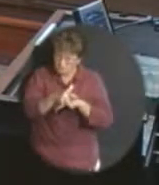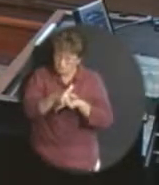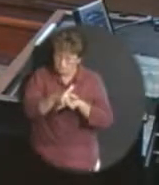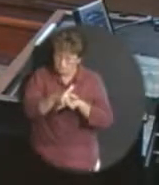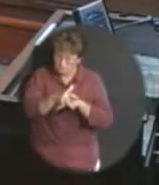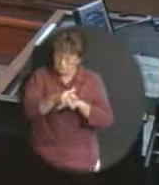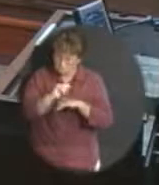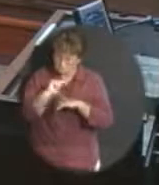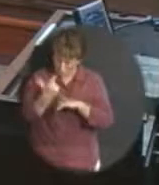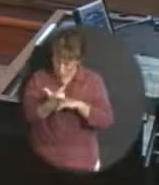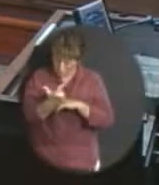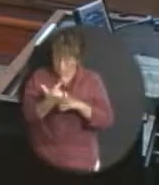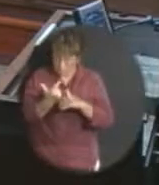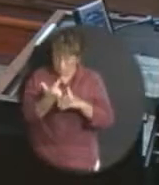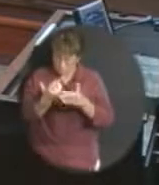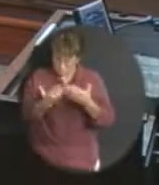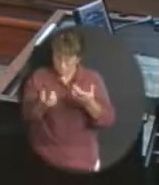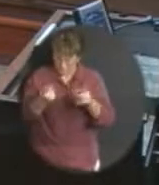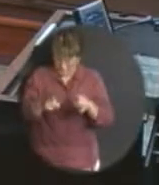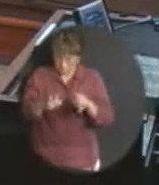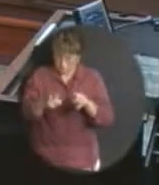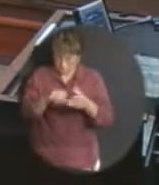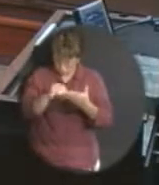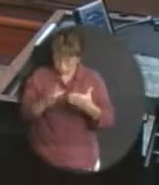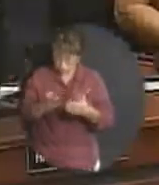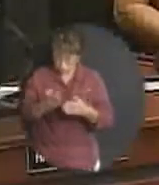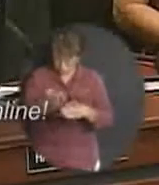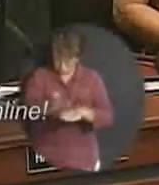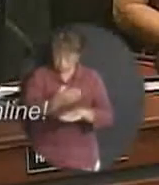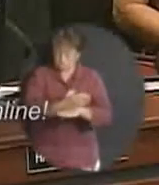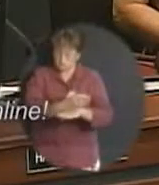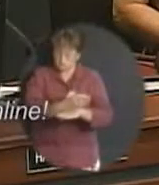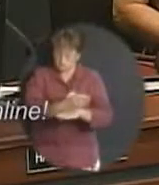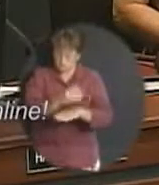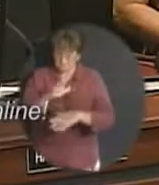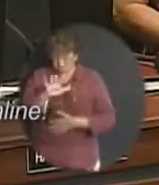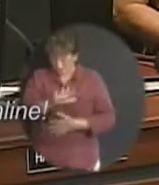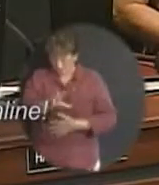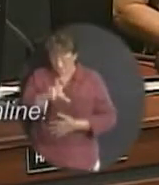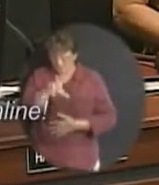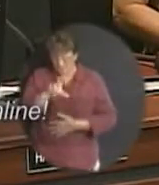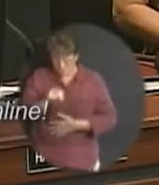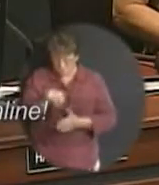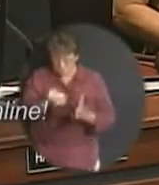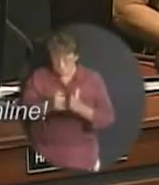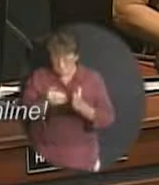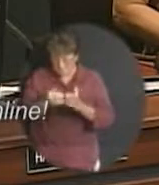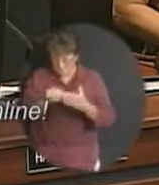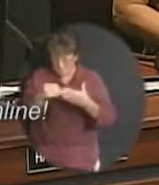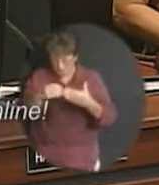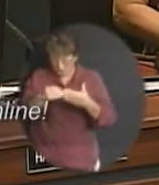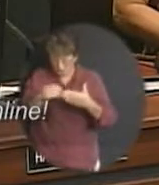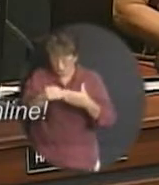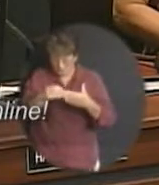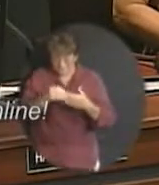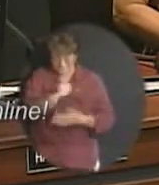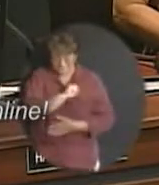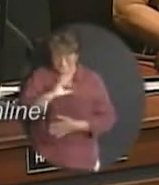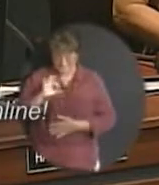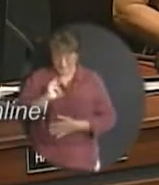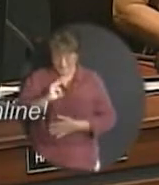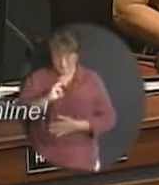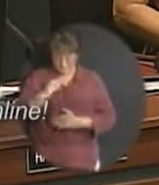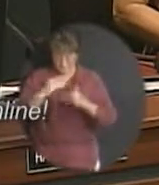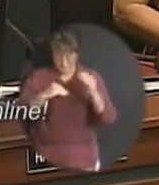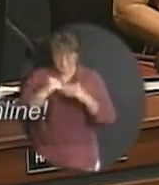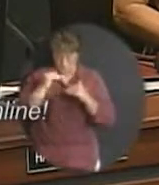we've done as student achievement in light of some $30 million in budget reduction and staff reduction. And here we are in the